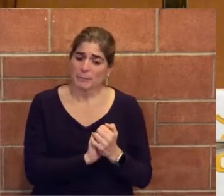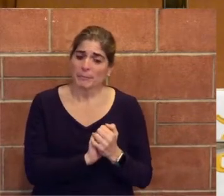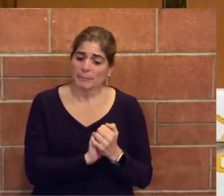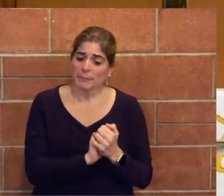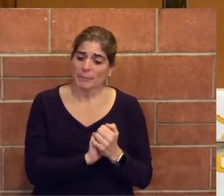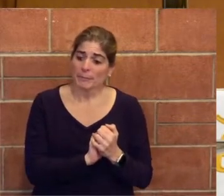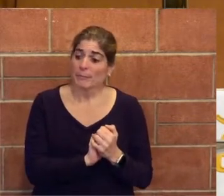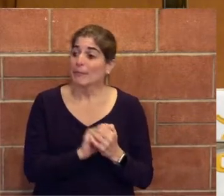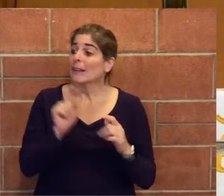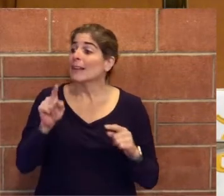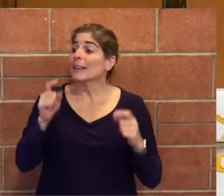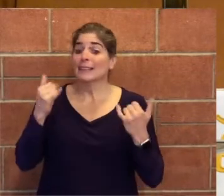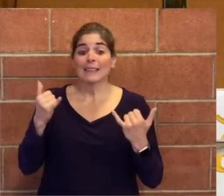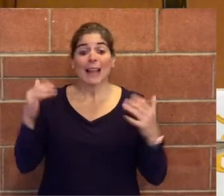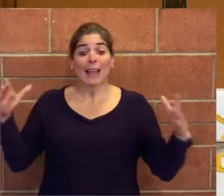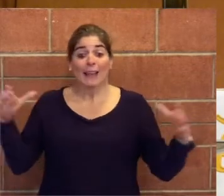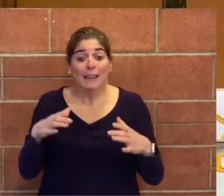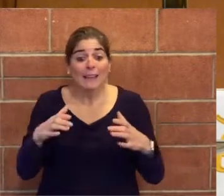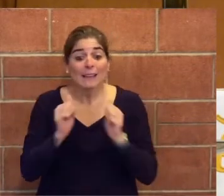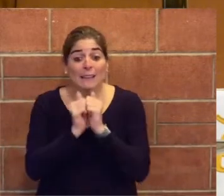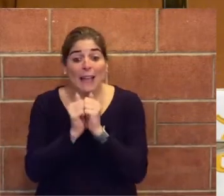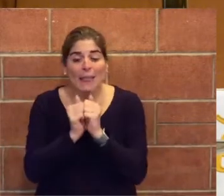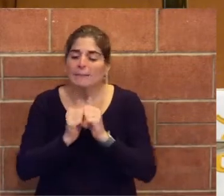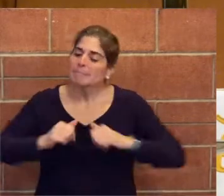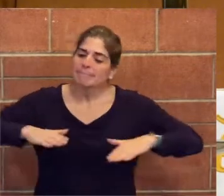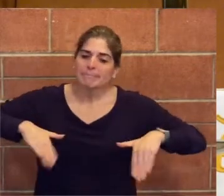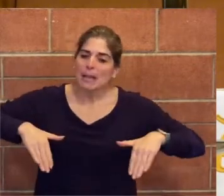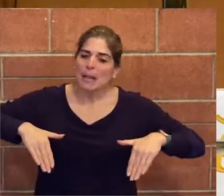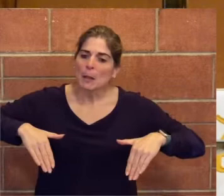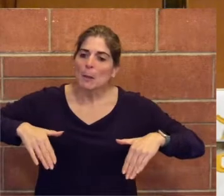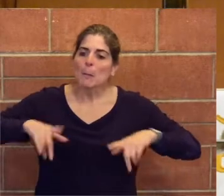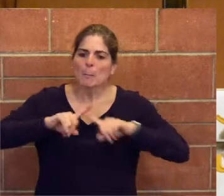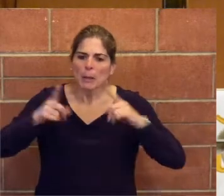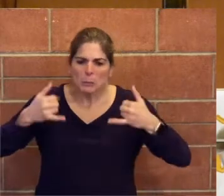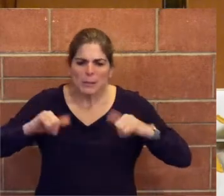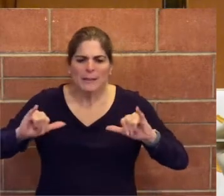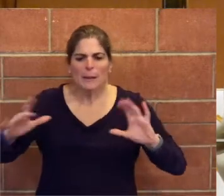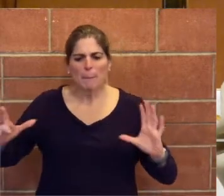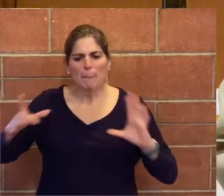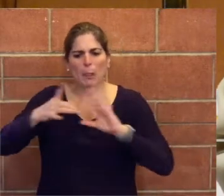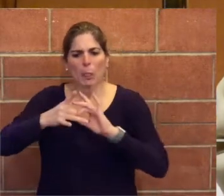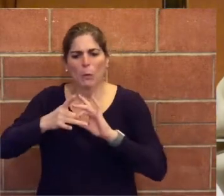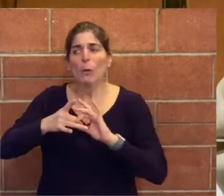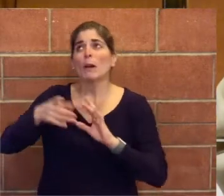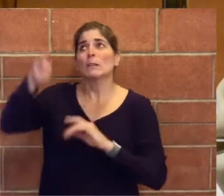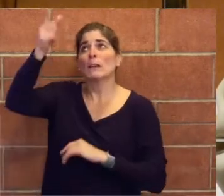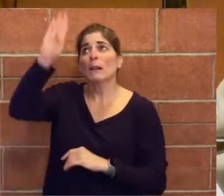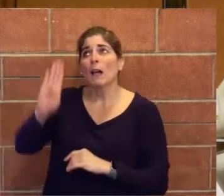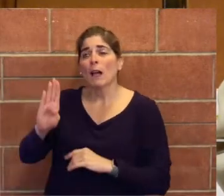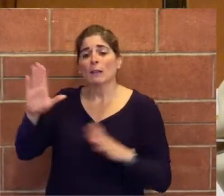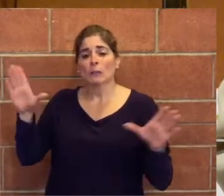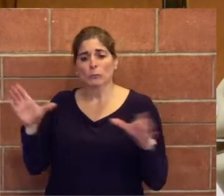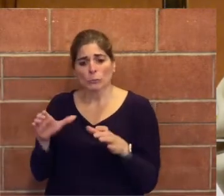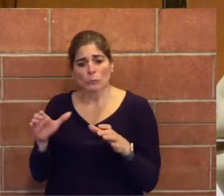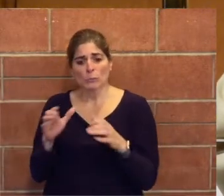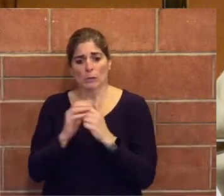Although we are not able to gather together yet, you belong to his flock.